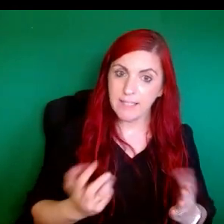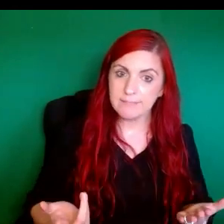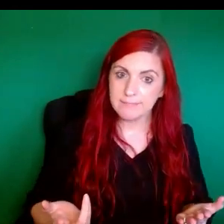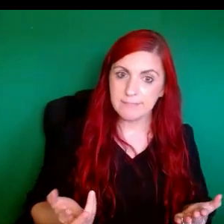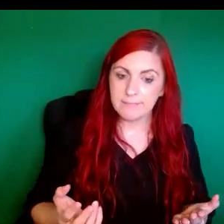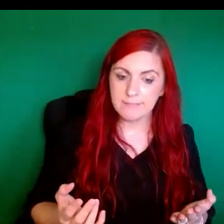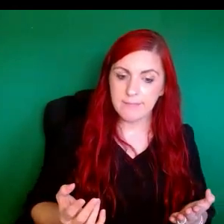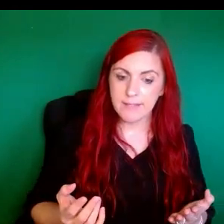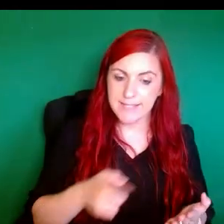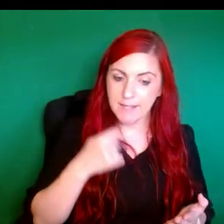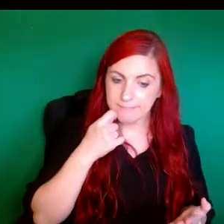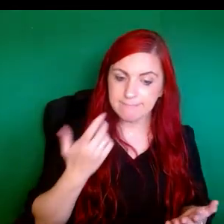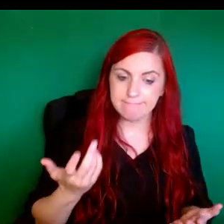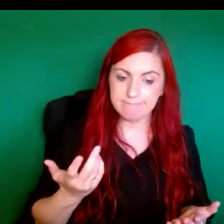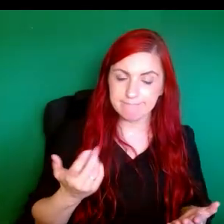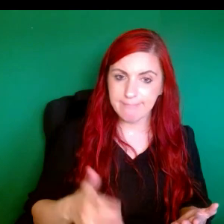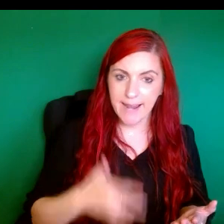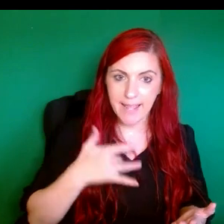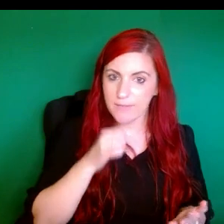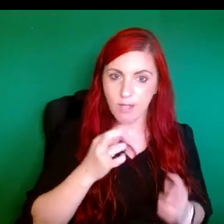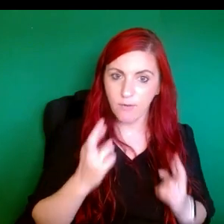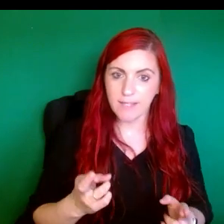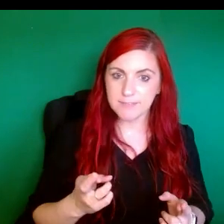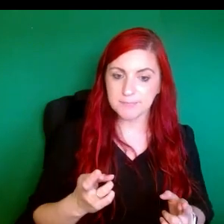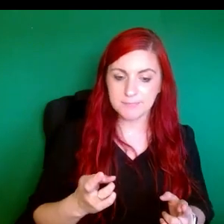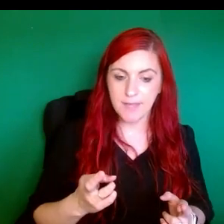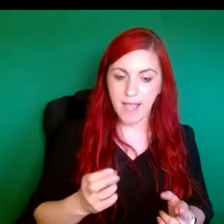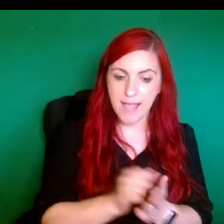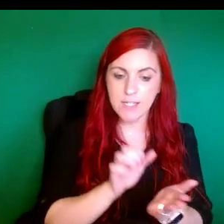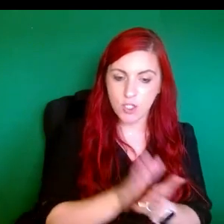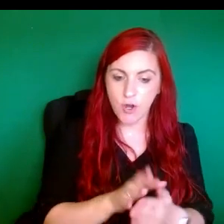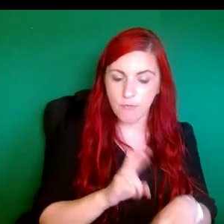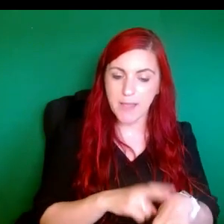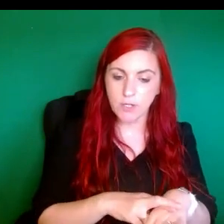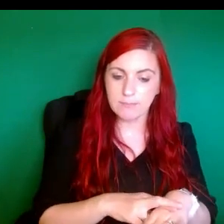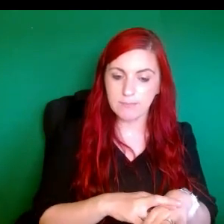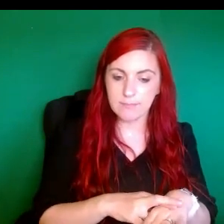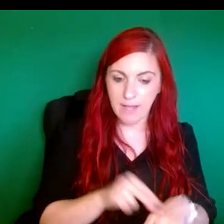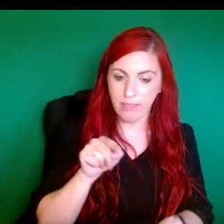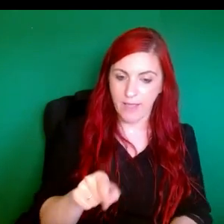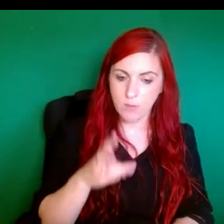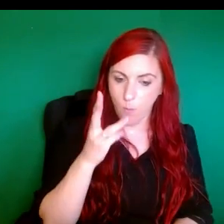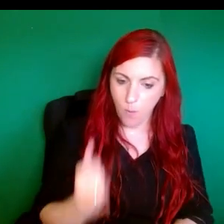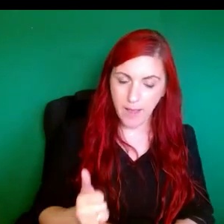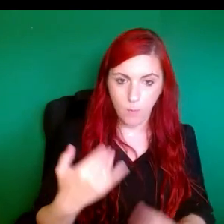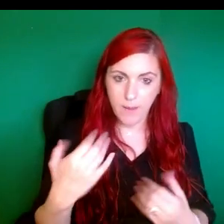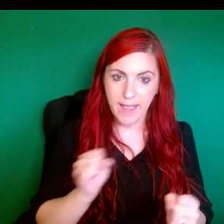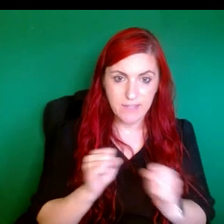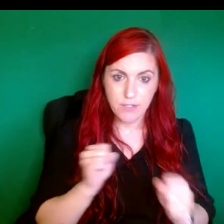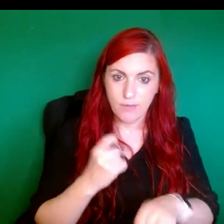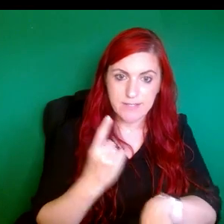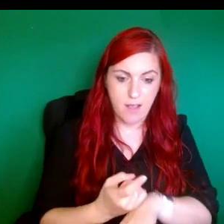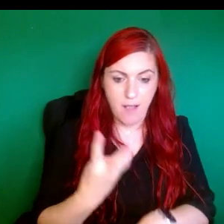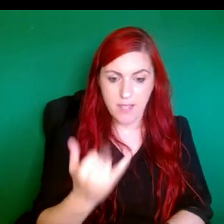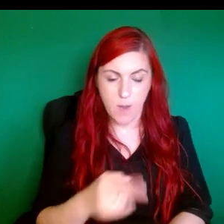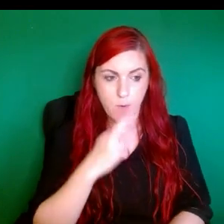isn't what it should be at the moment and I deserve better, and they do. And that's why we have the service that we have, and that's why we're really trying to get out there and into the community